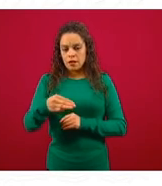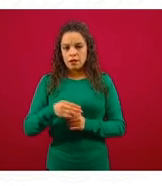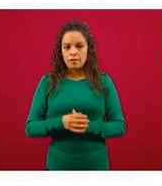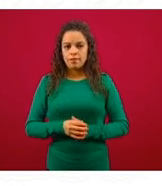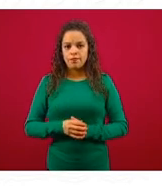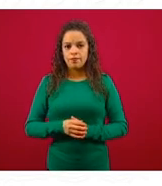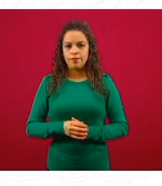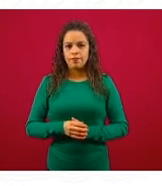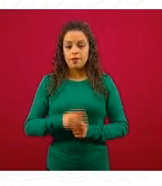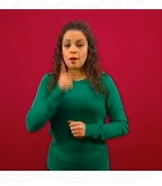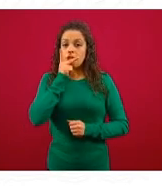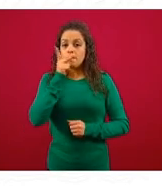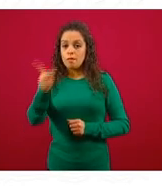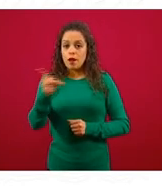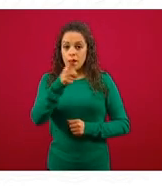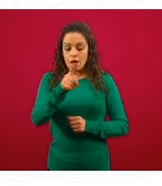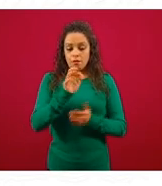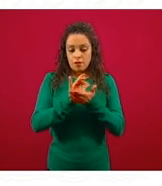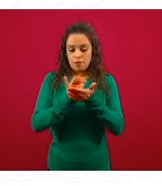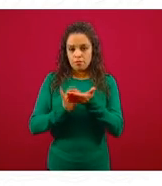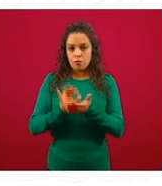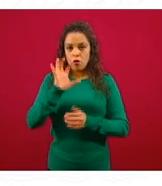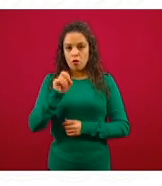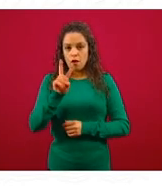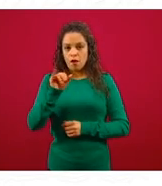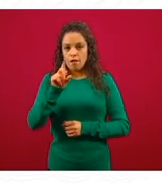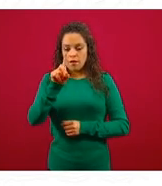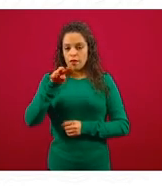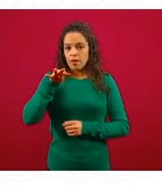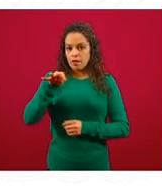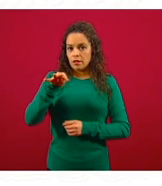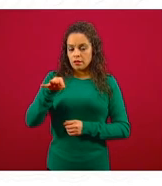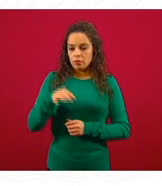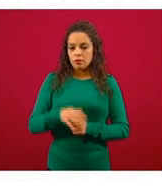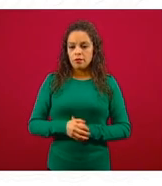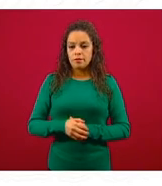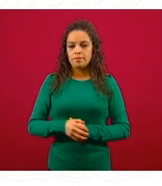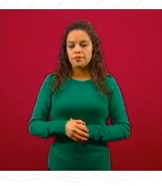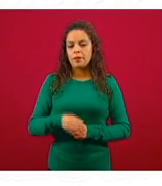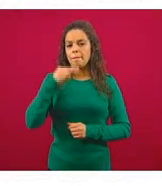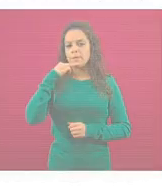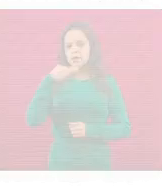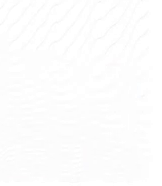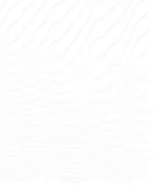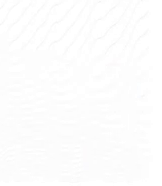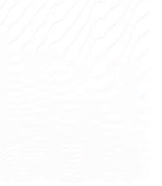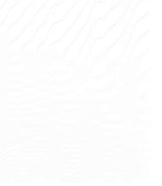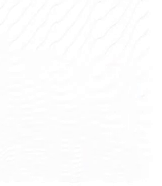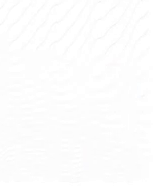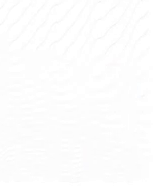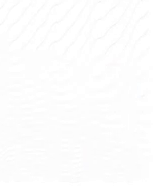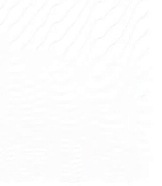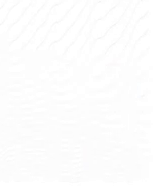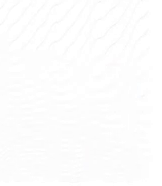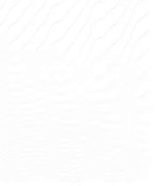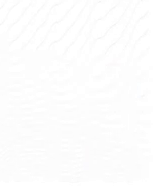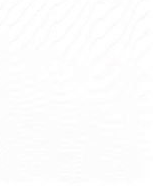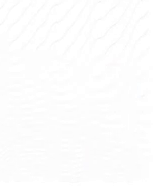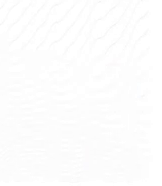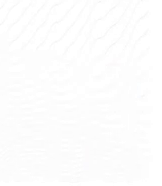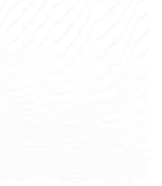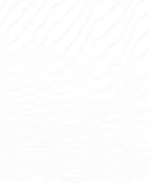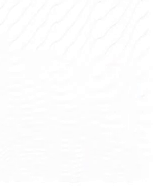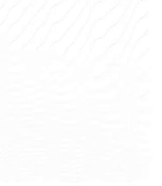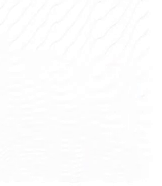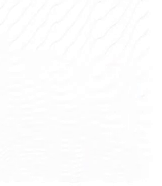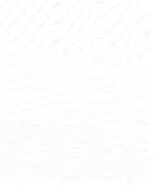put the palabra words COVID COVID-19 19 en un in an SMS SMS text to 51515, 51515. lo envían You y send comienza un it, and tamizado then you